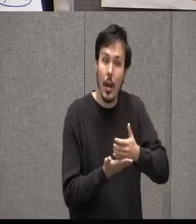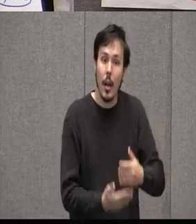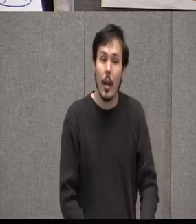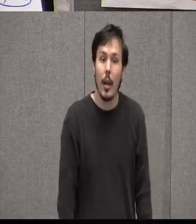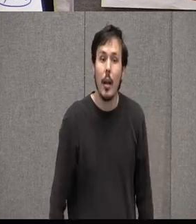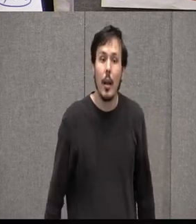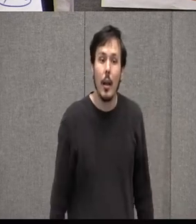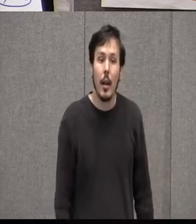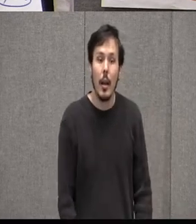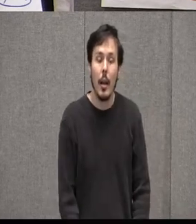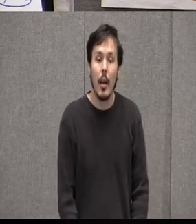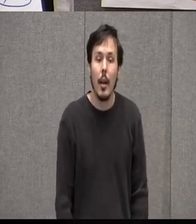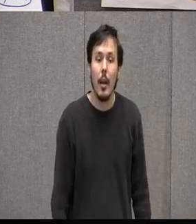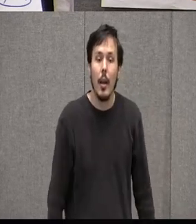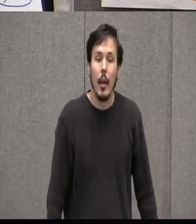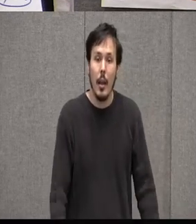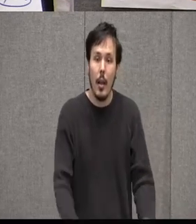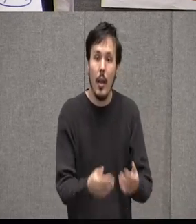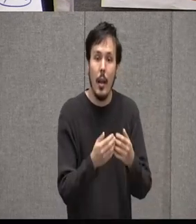by